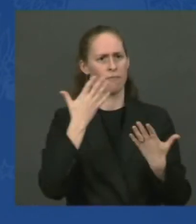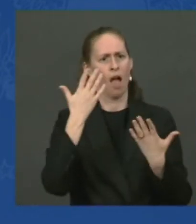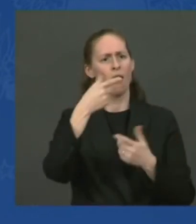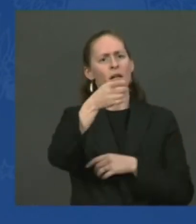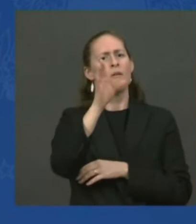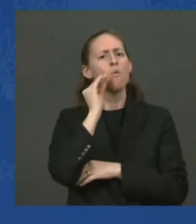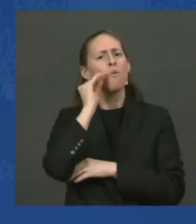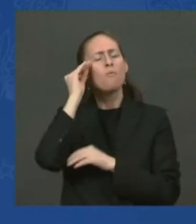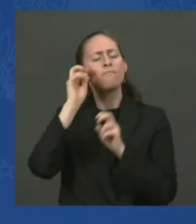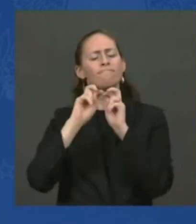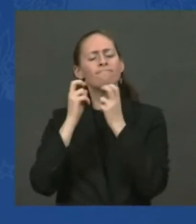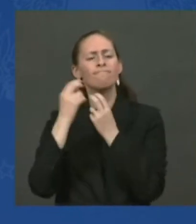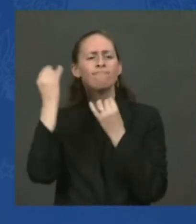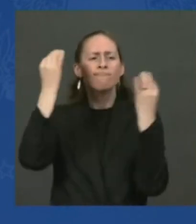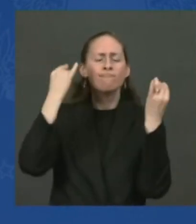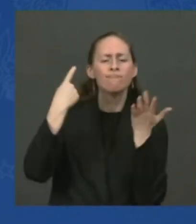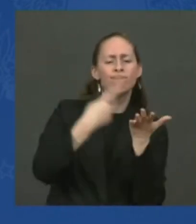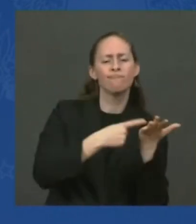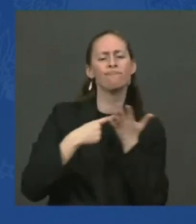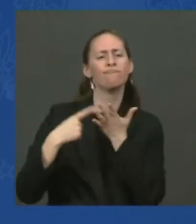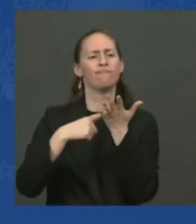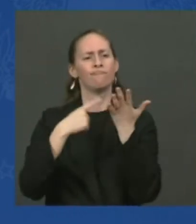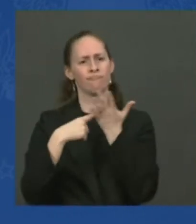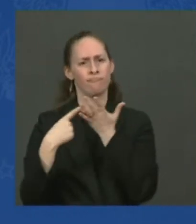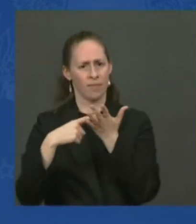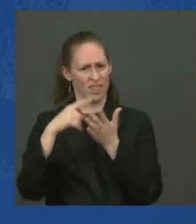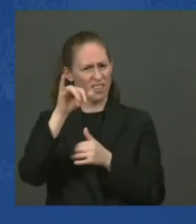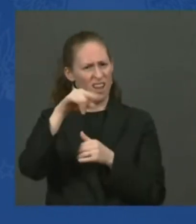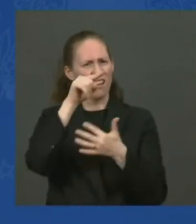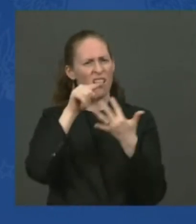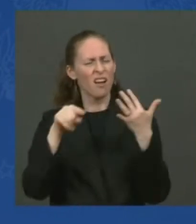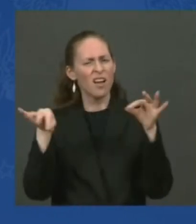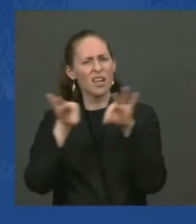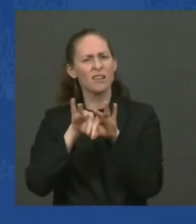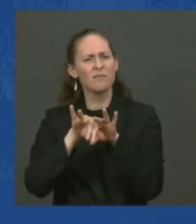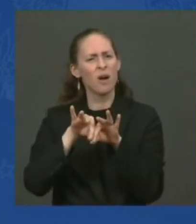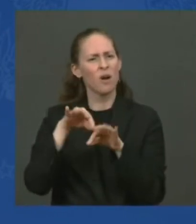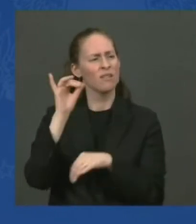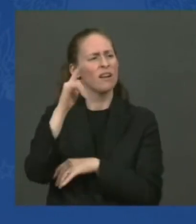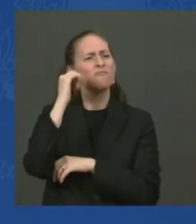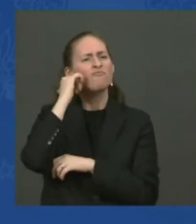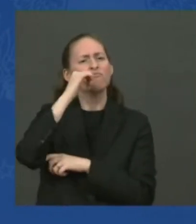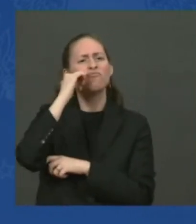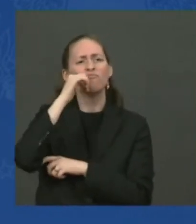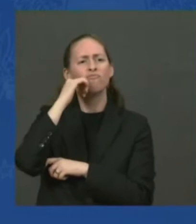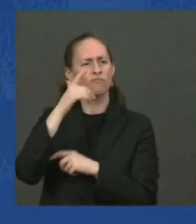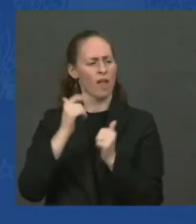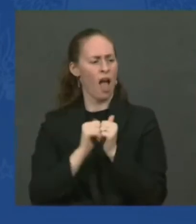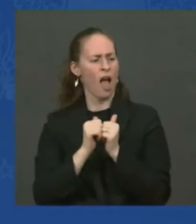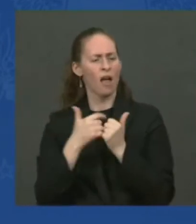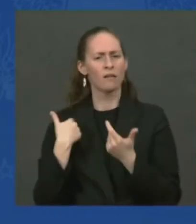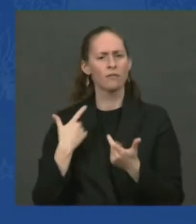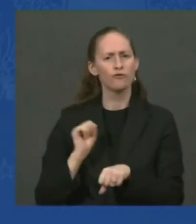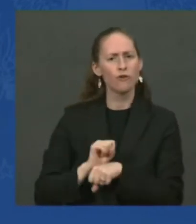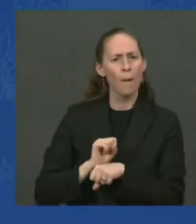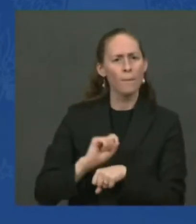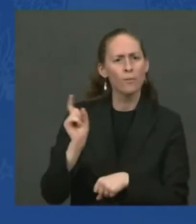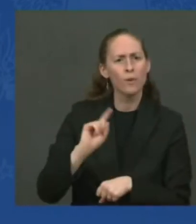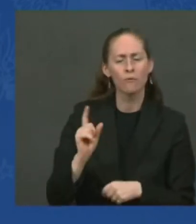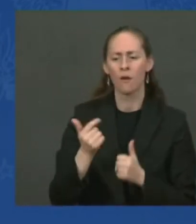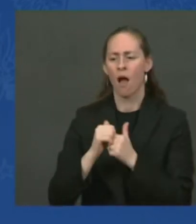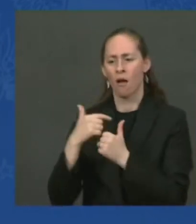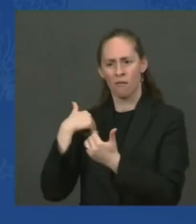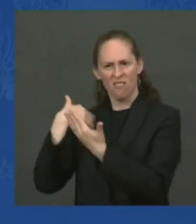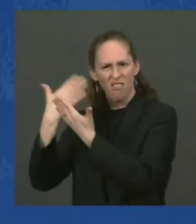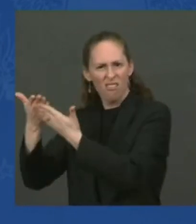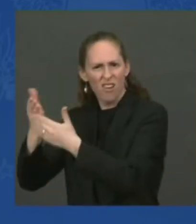as profound as they are ordinary. How do I find work? And how do I get there? How can